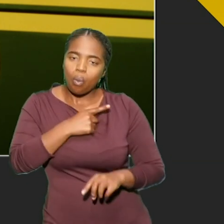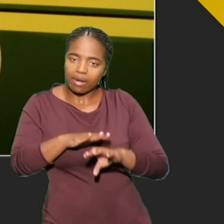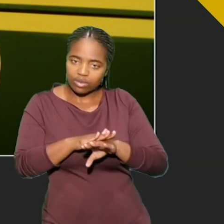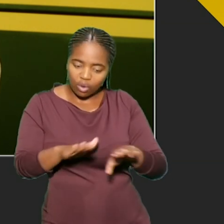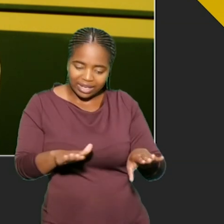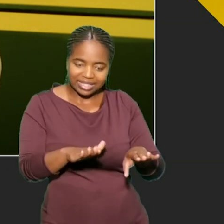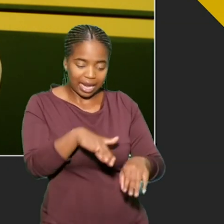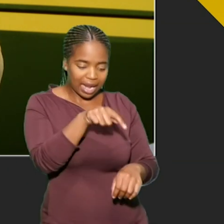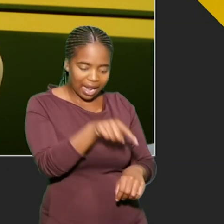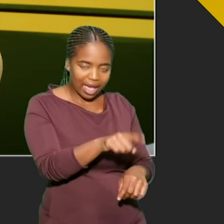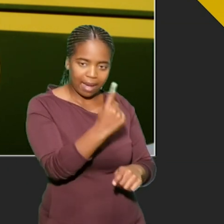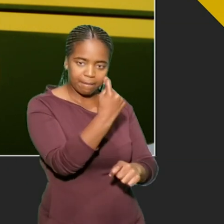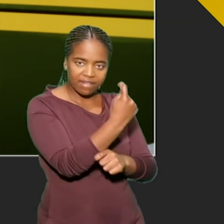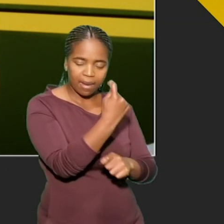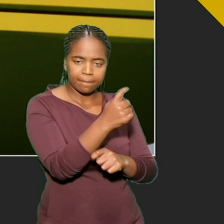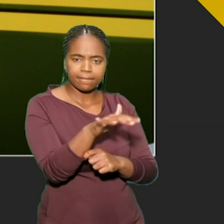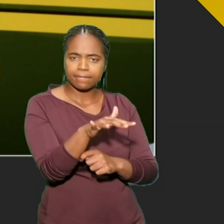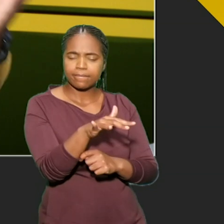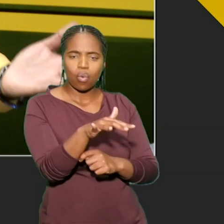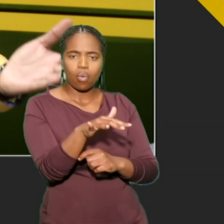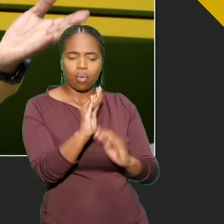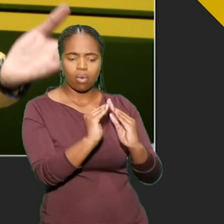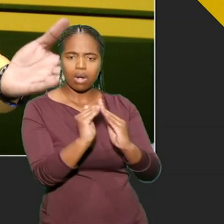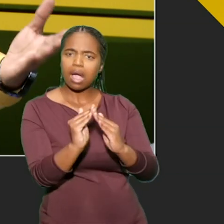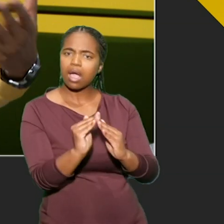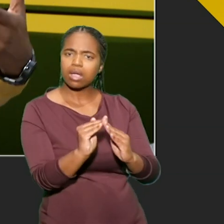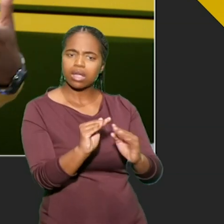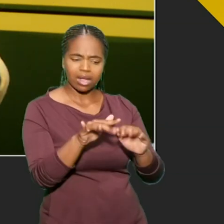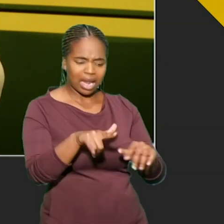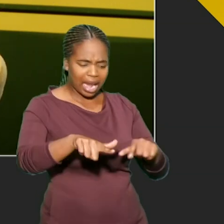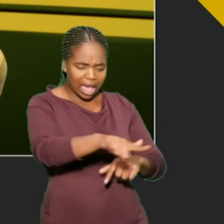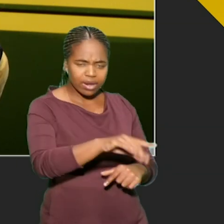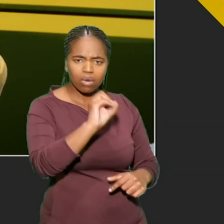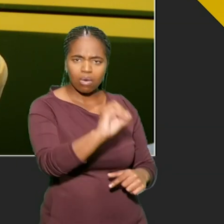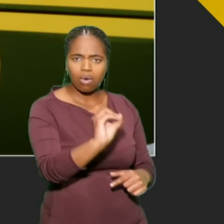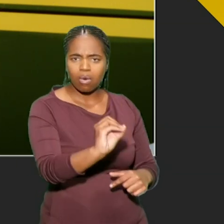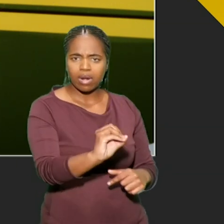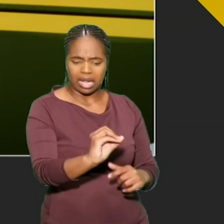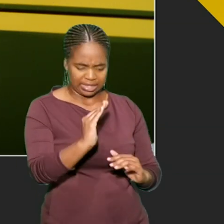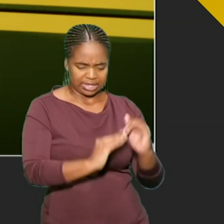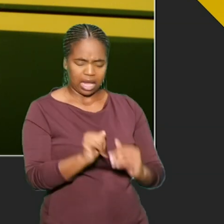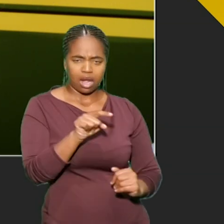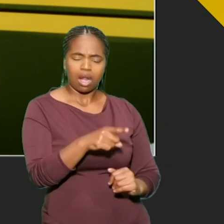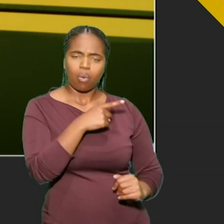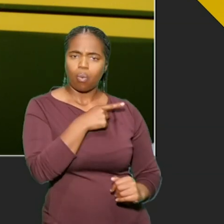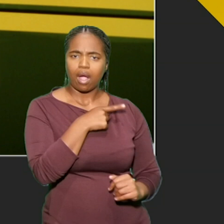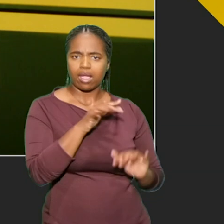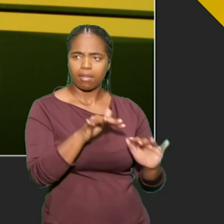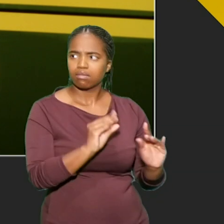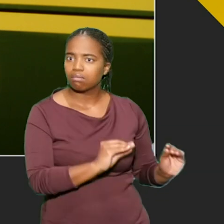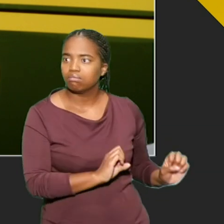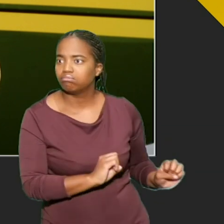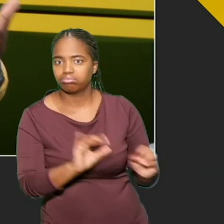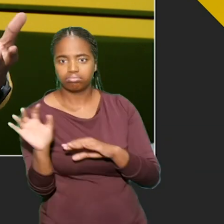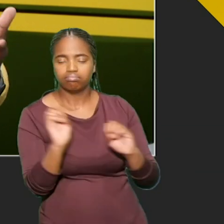communities, emalokshini, didn't stand and say, wait, na indawo ikhona. Why didn't they vocalize that? I just want to understand that last bit, because I feel like